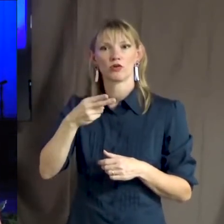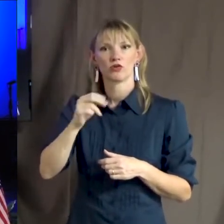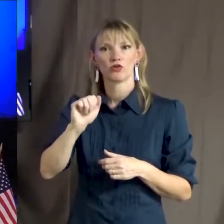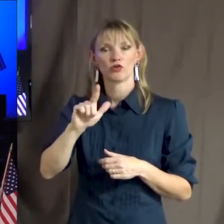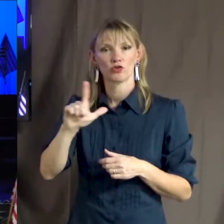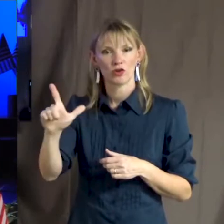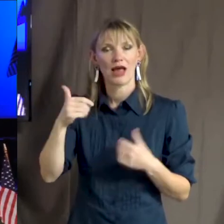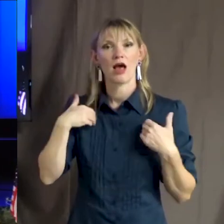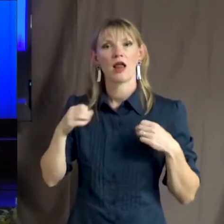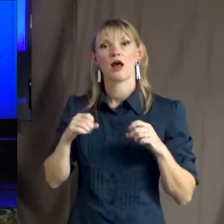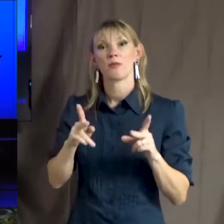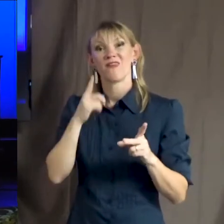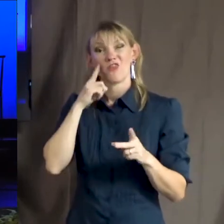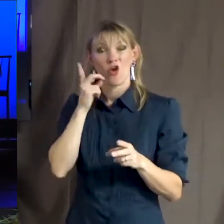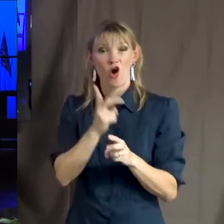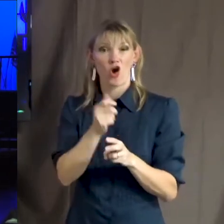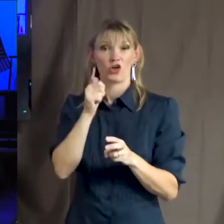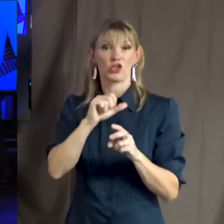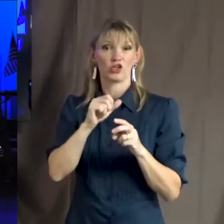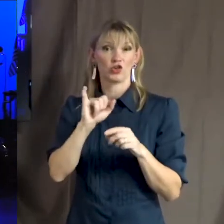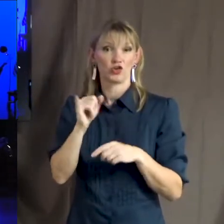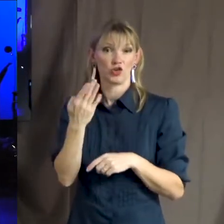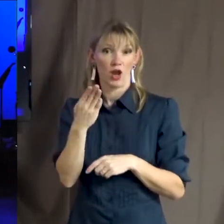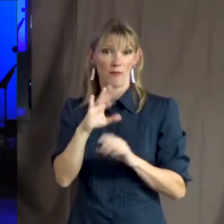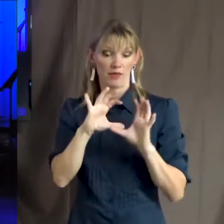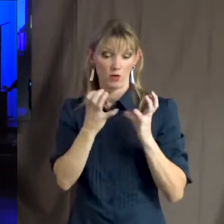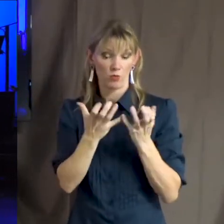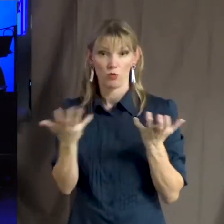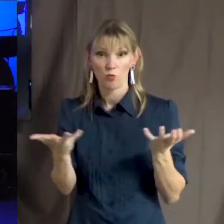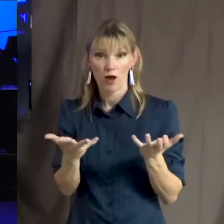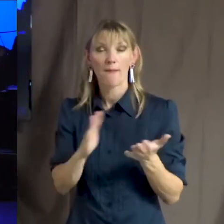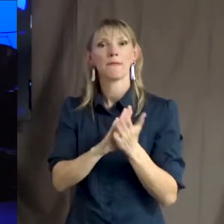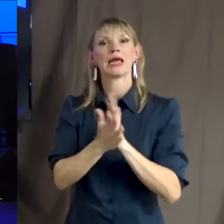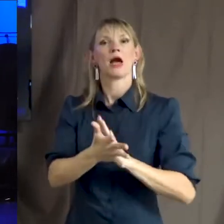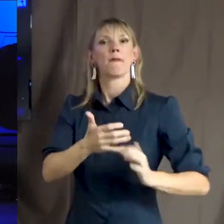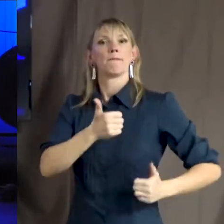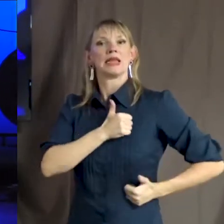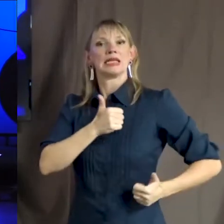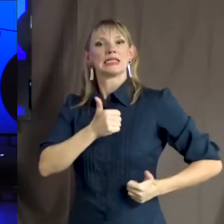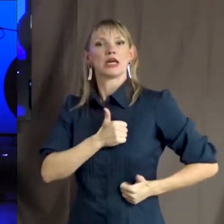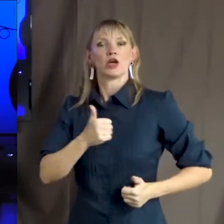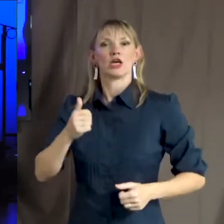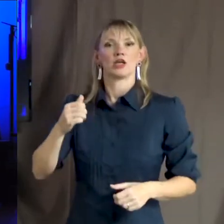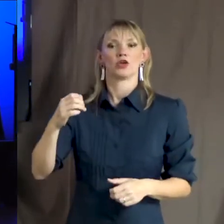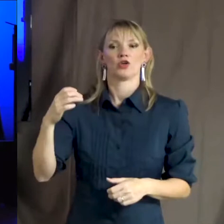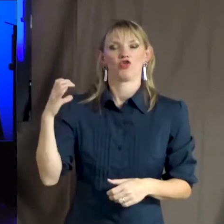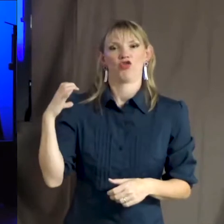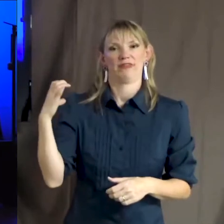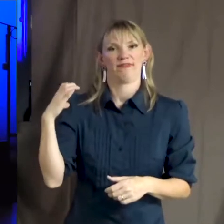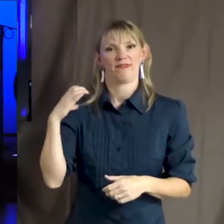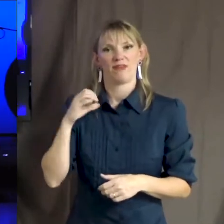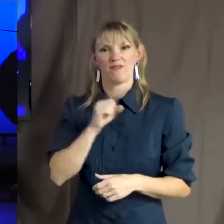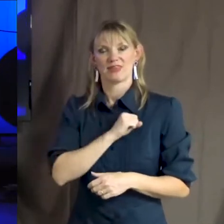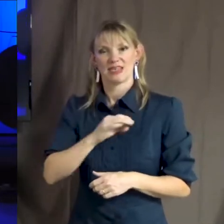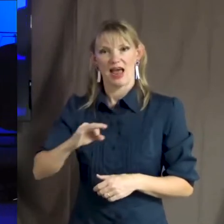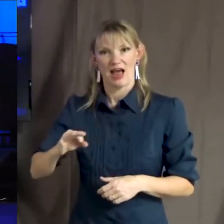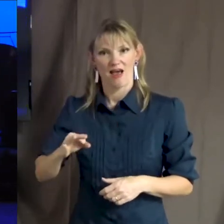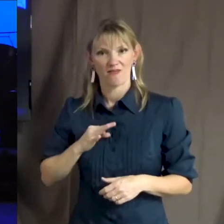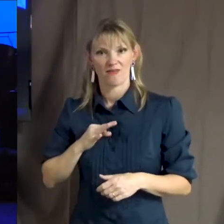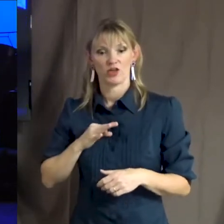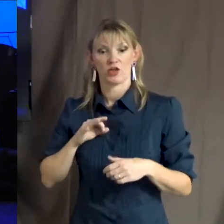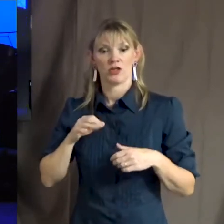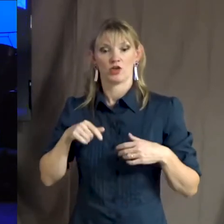for probably the hardest job in the world, which was becoming the military chief of staff in the middle of the deadliest time in human